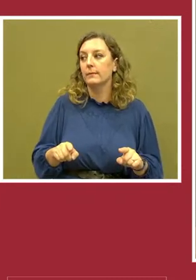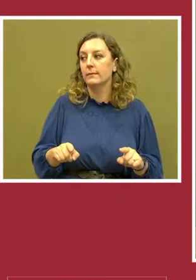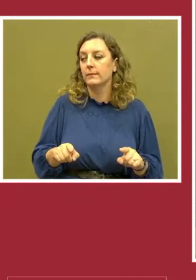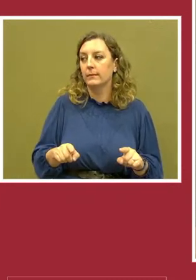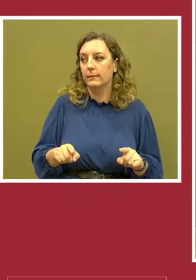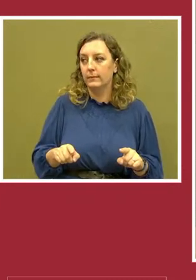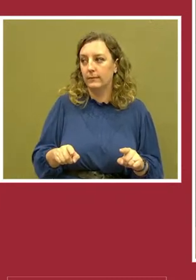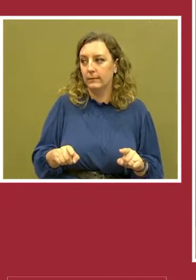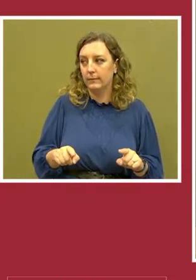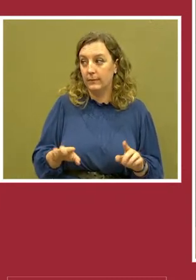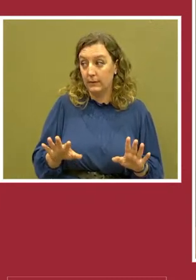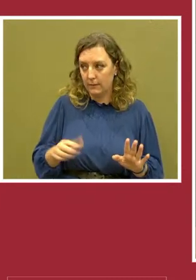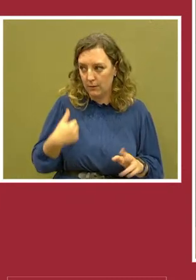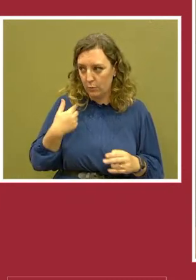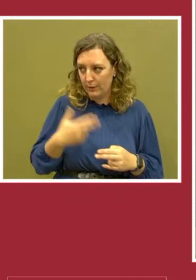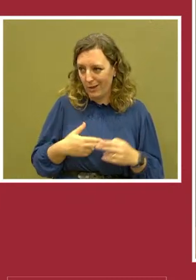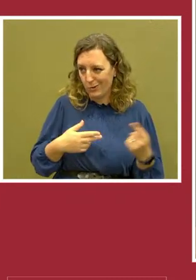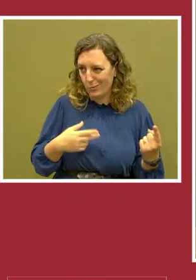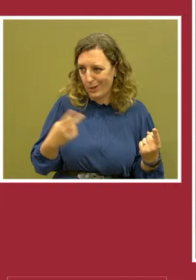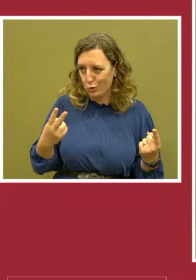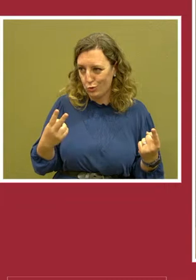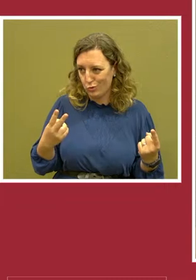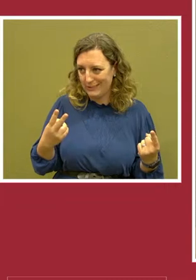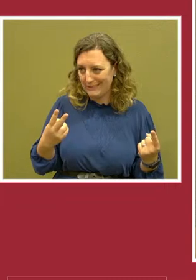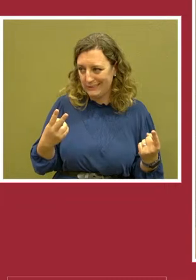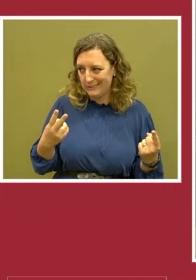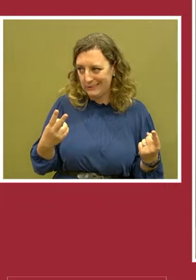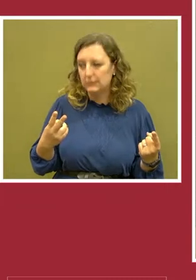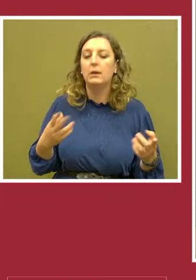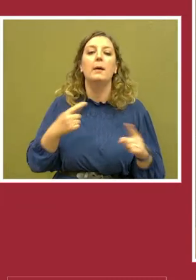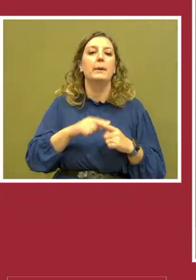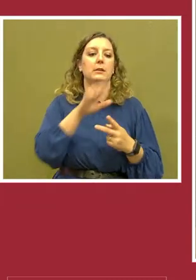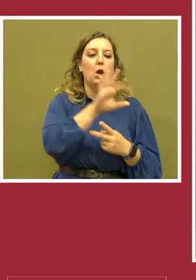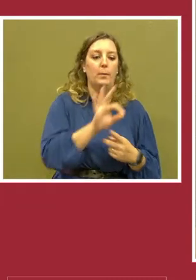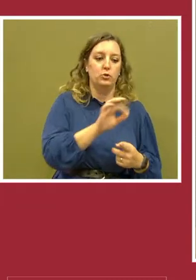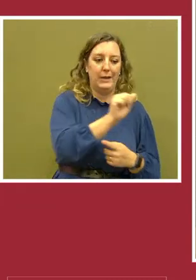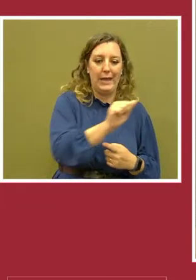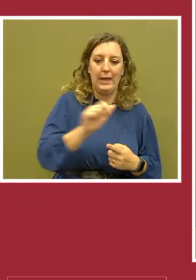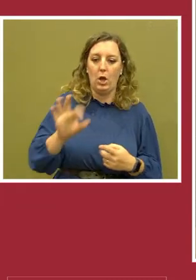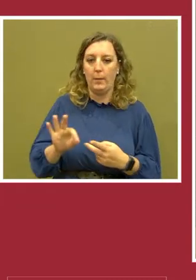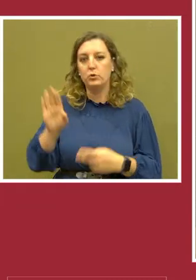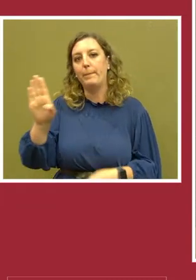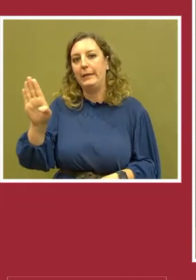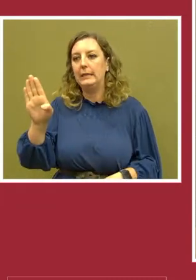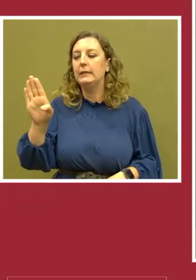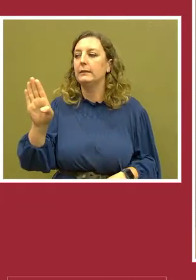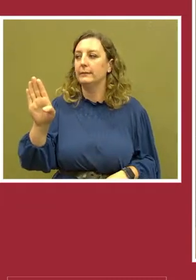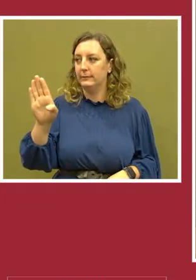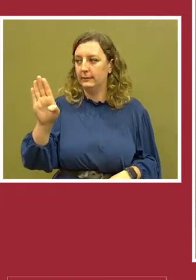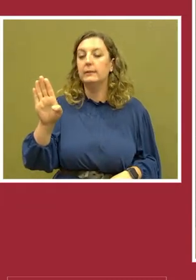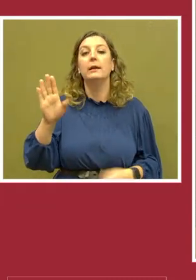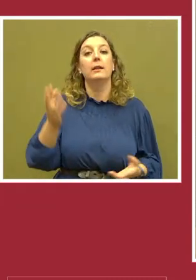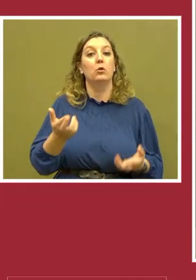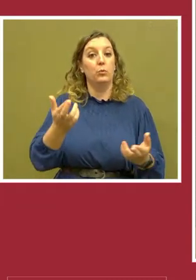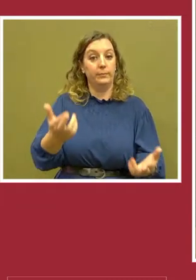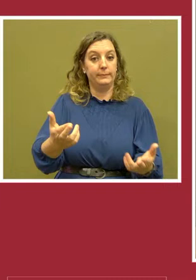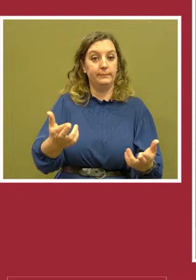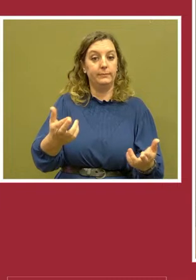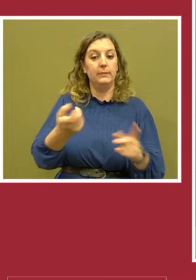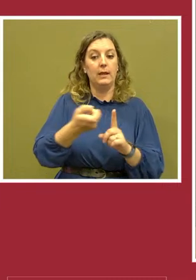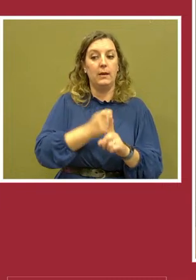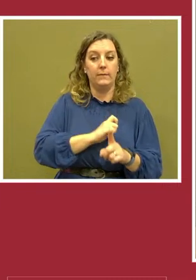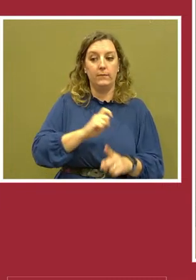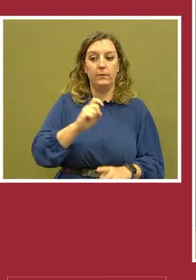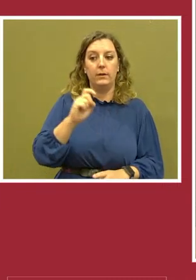them 1 and 2, I thought, but we had option A and option B, and the recommendation from